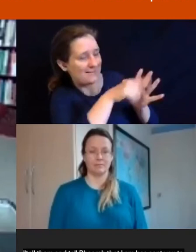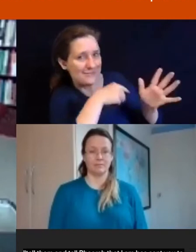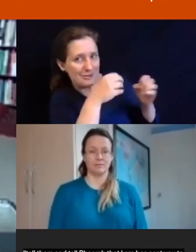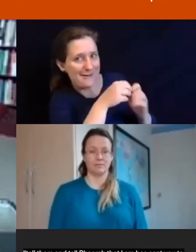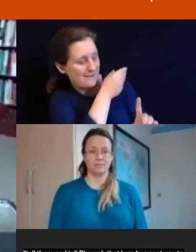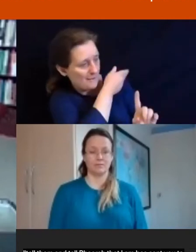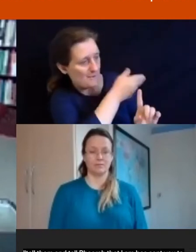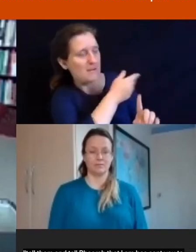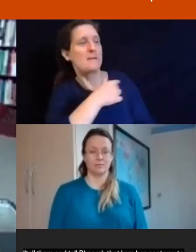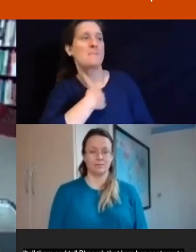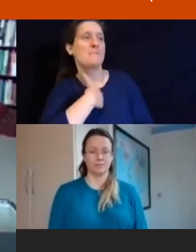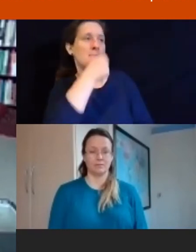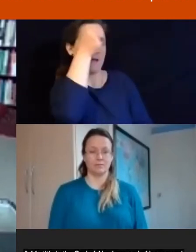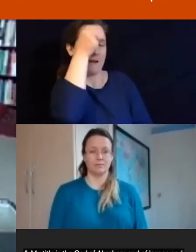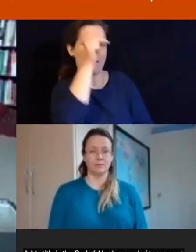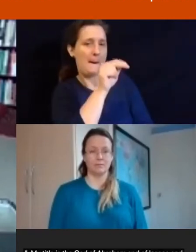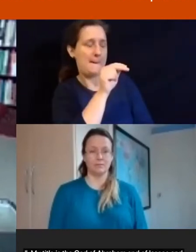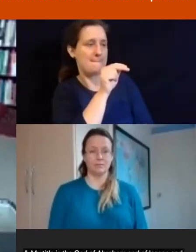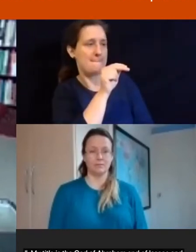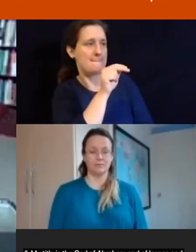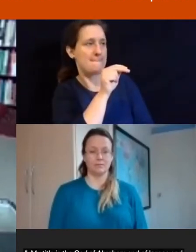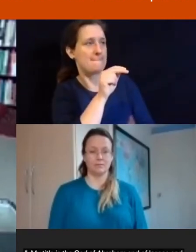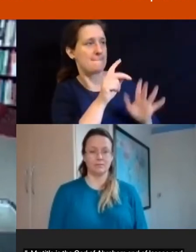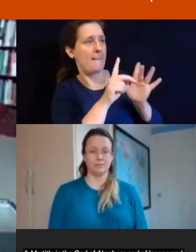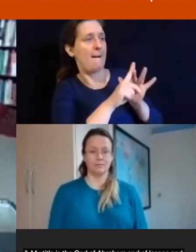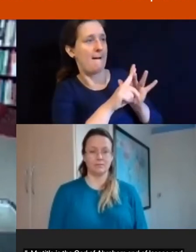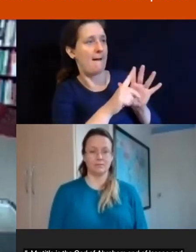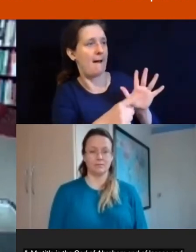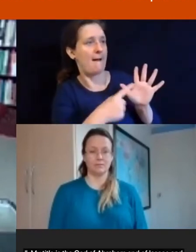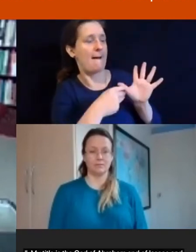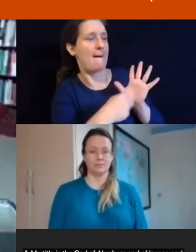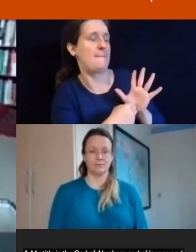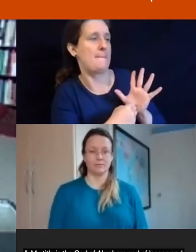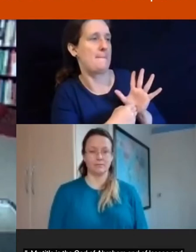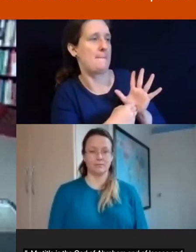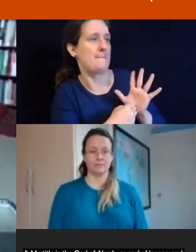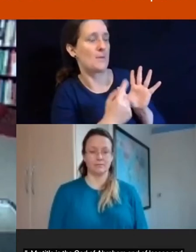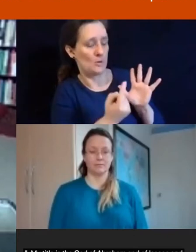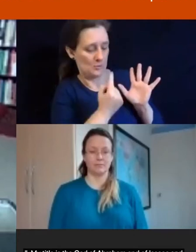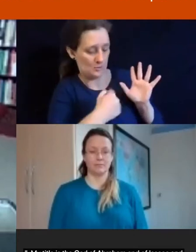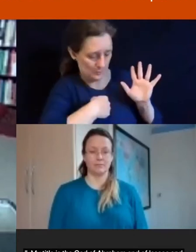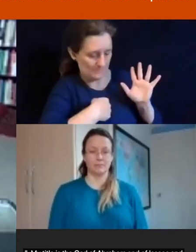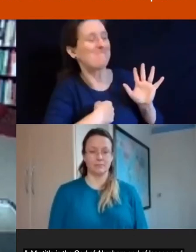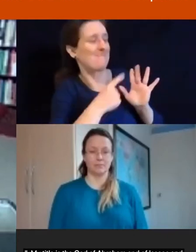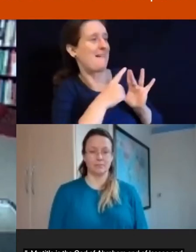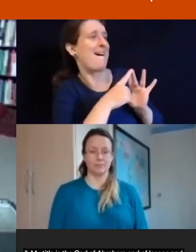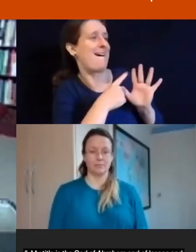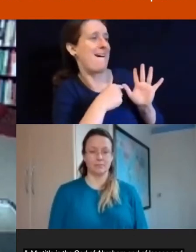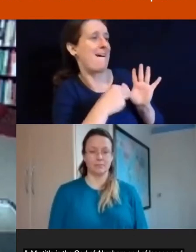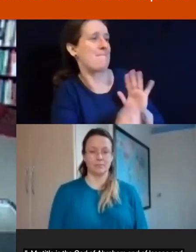but my name is I am who I am.